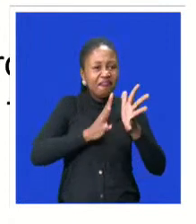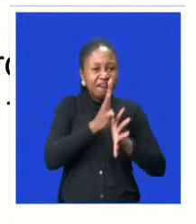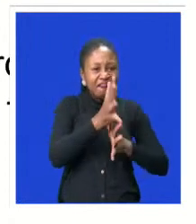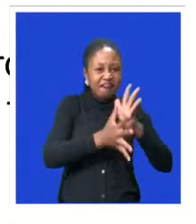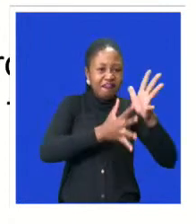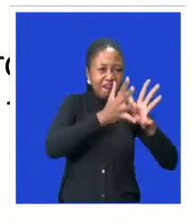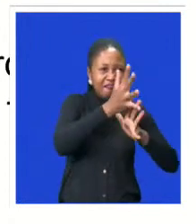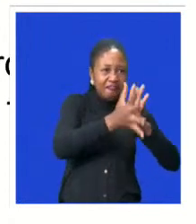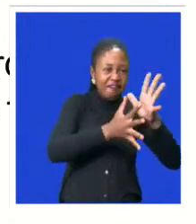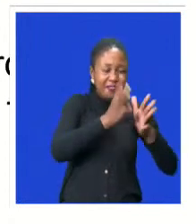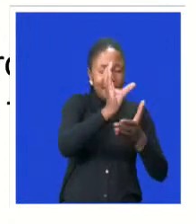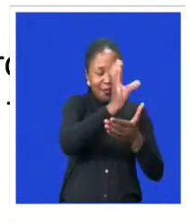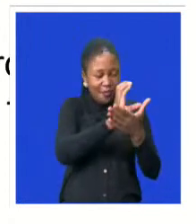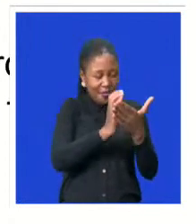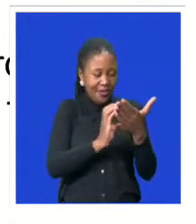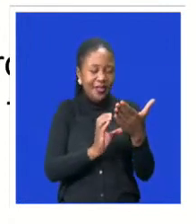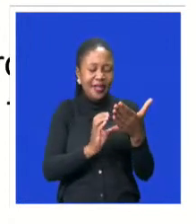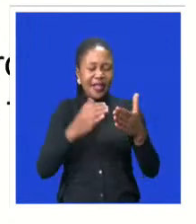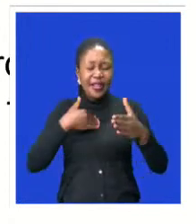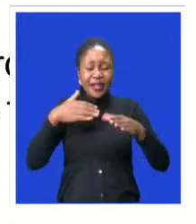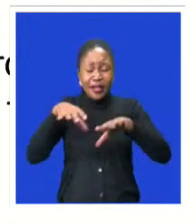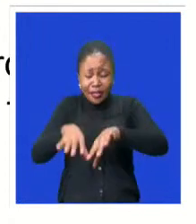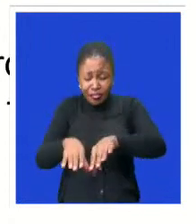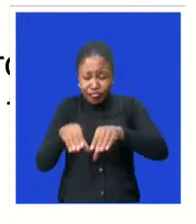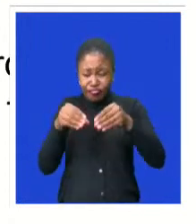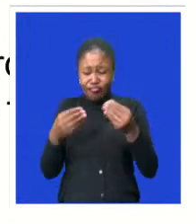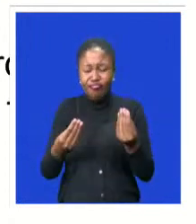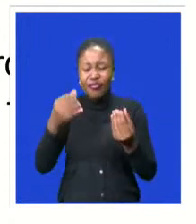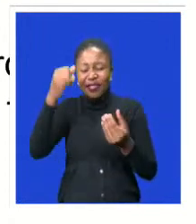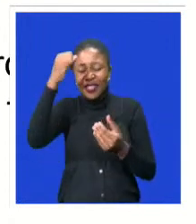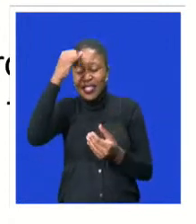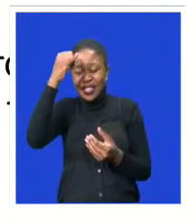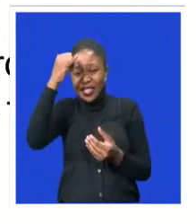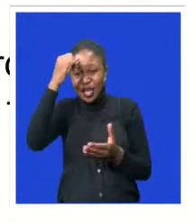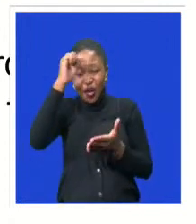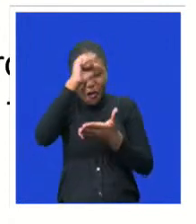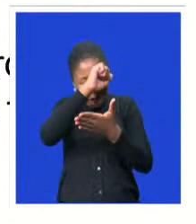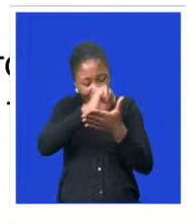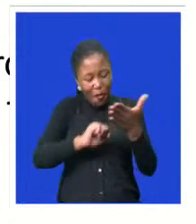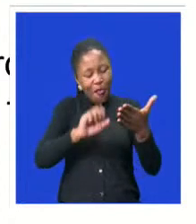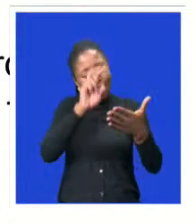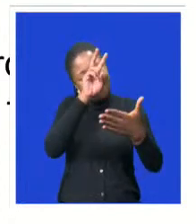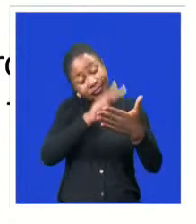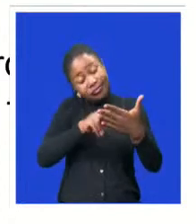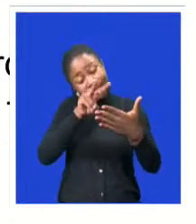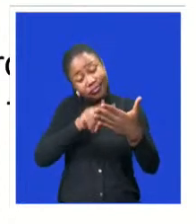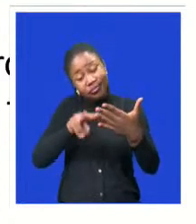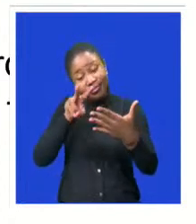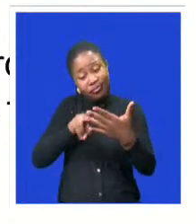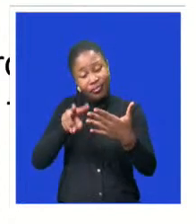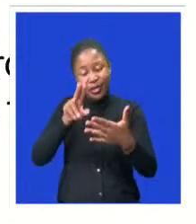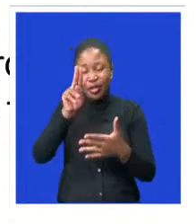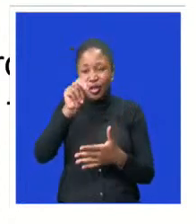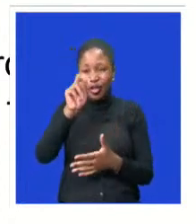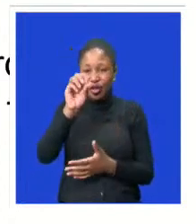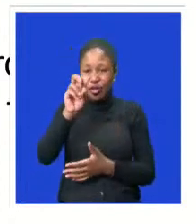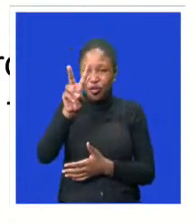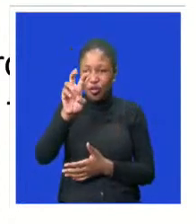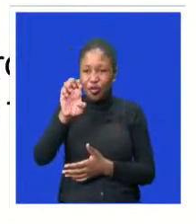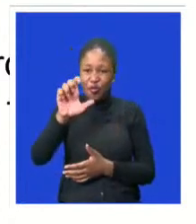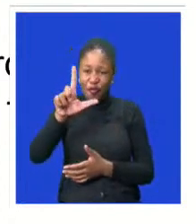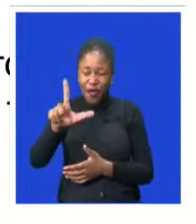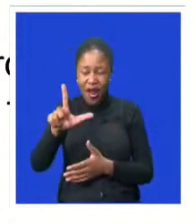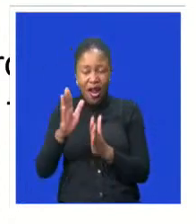compositions, we get that skill from reading novels. So when you read the novel, you get to be able